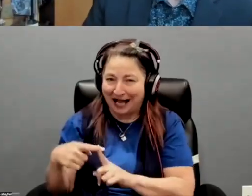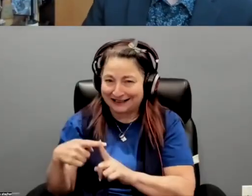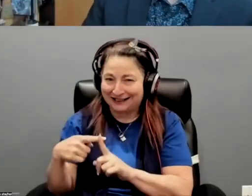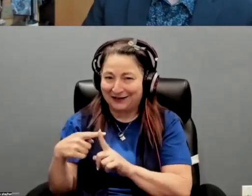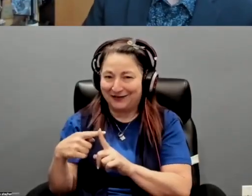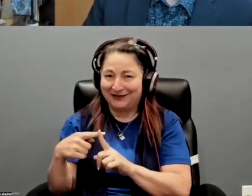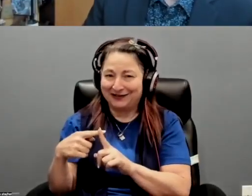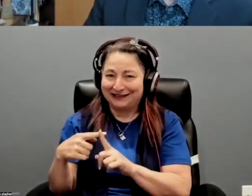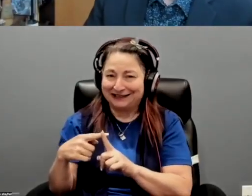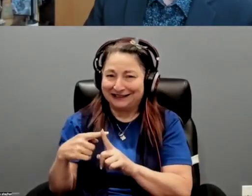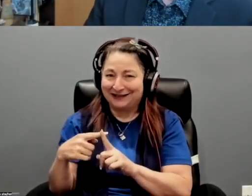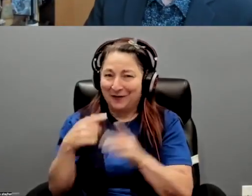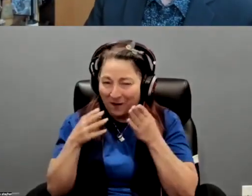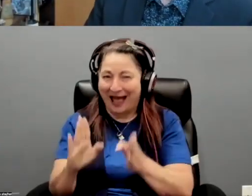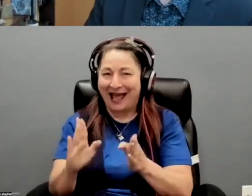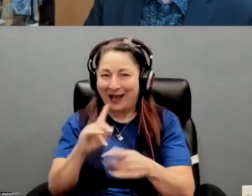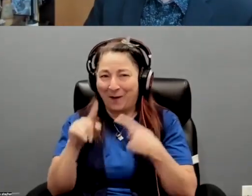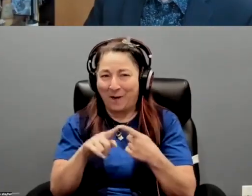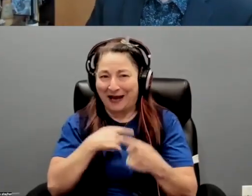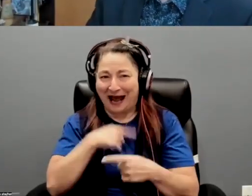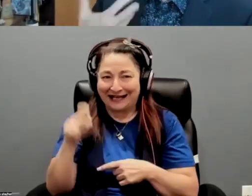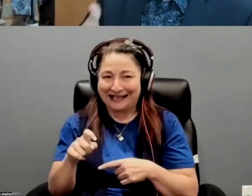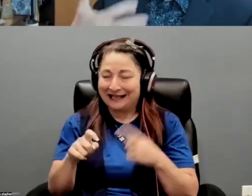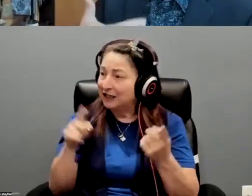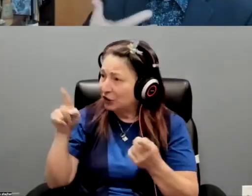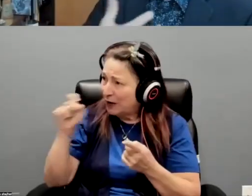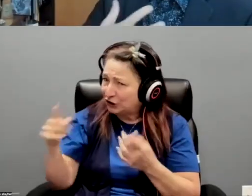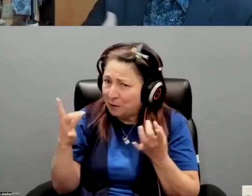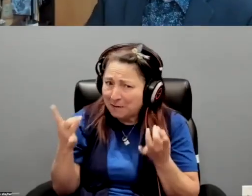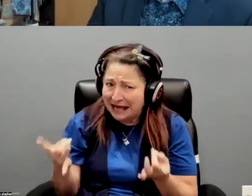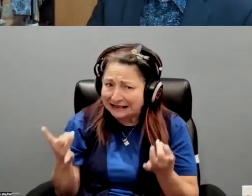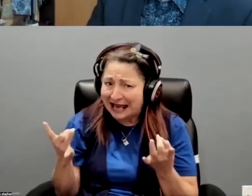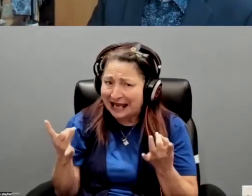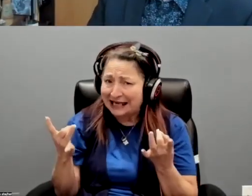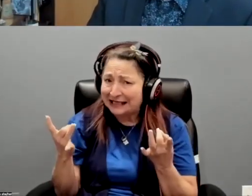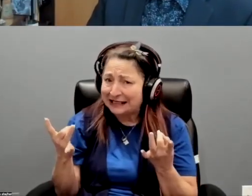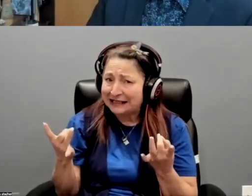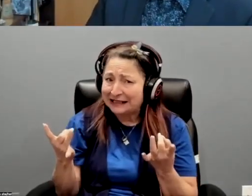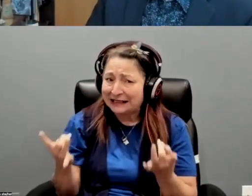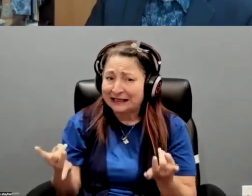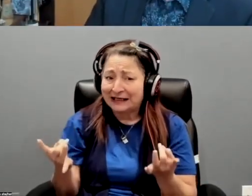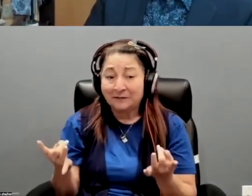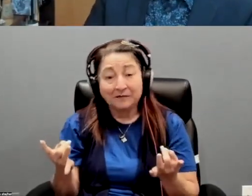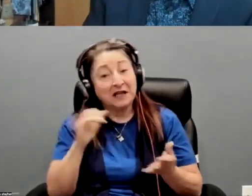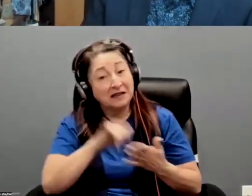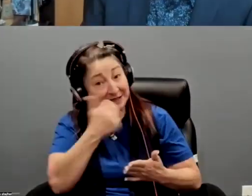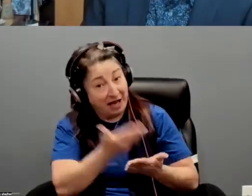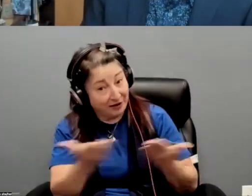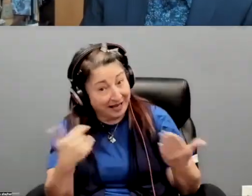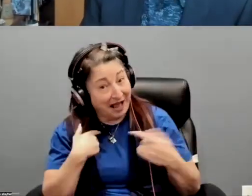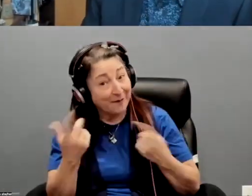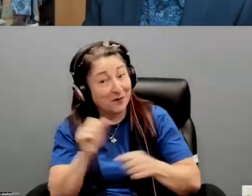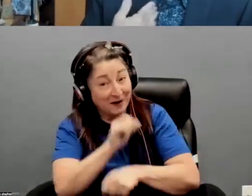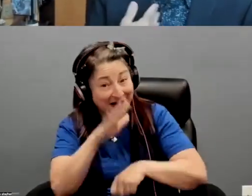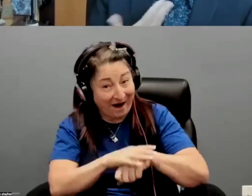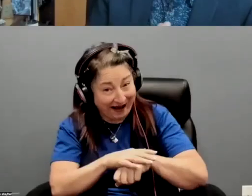positive self-talk when I need to. Do you meditate? Is that how you get through it? Well, that's another thing that I've been working on,